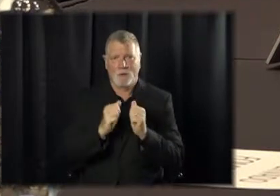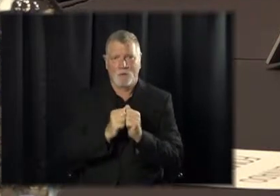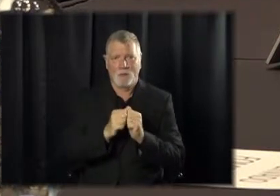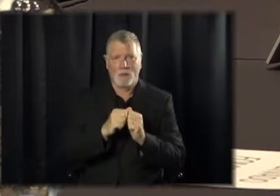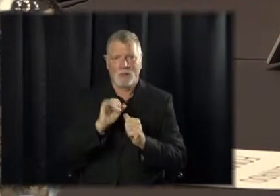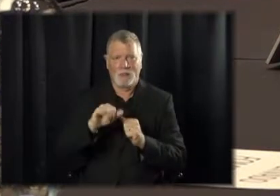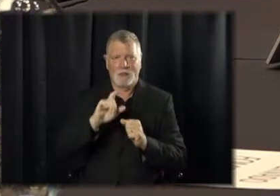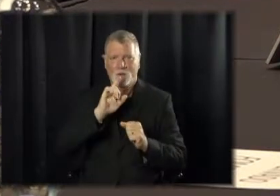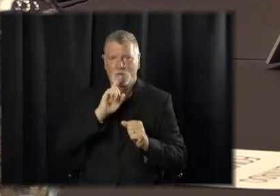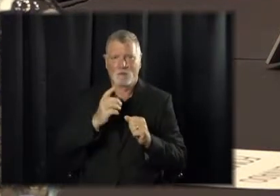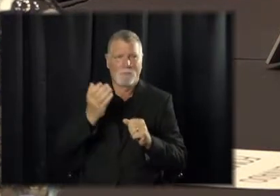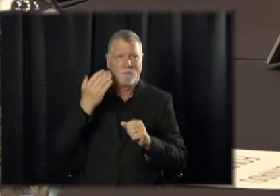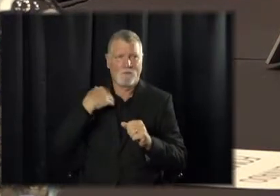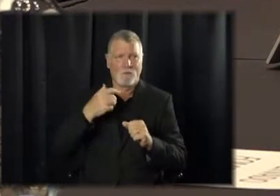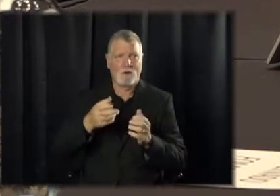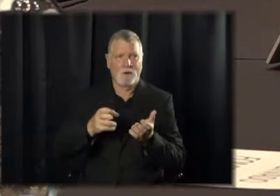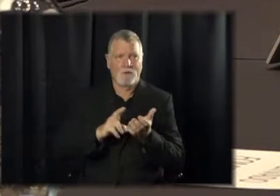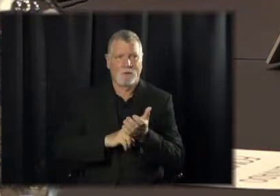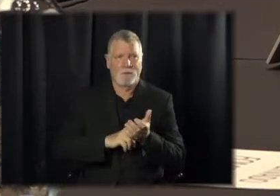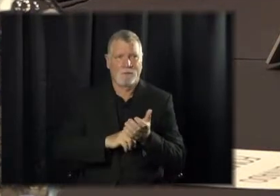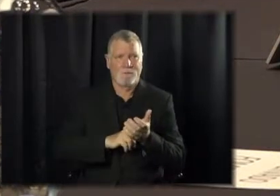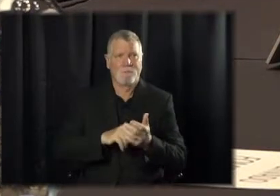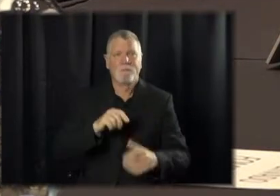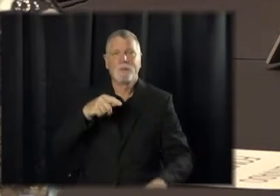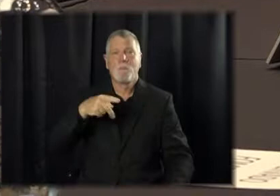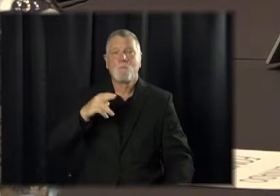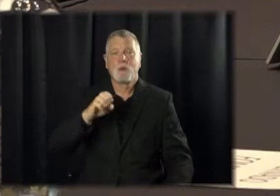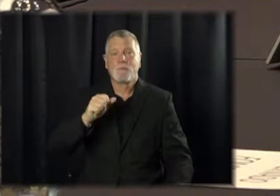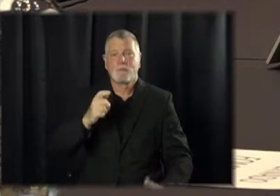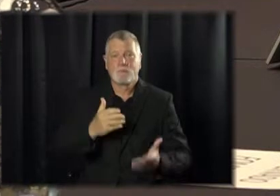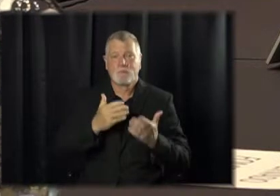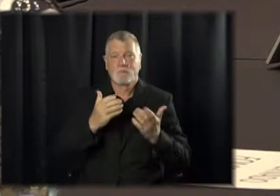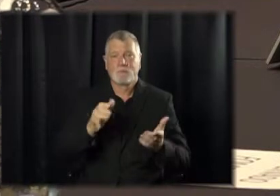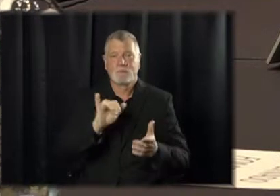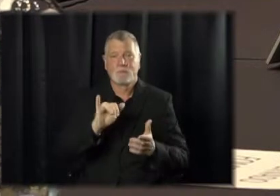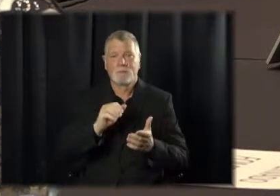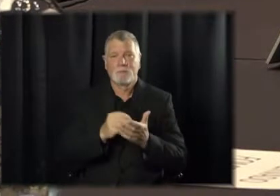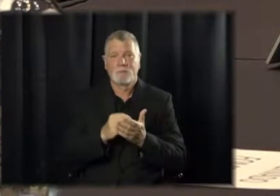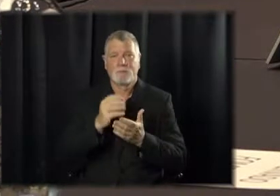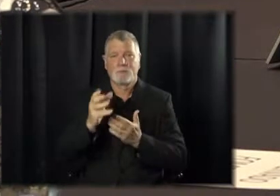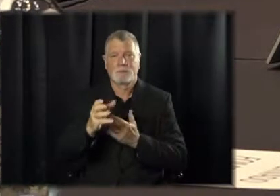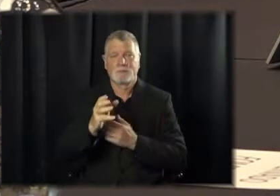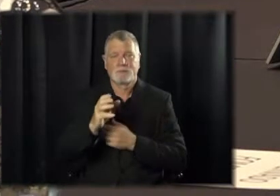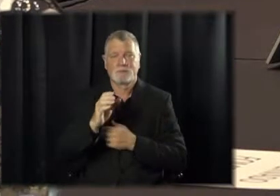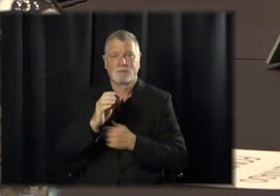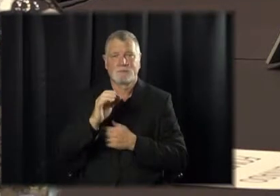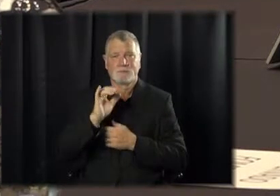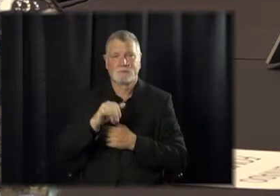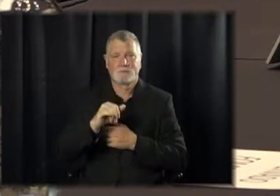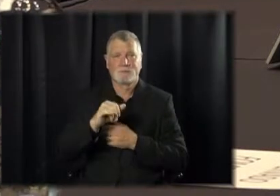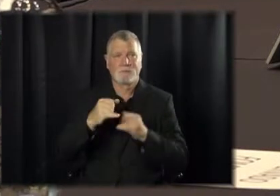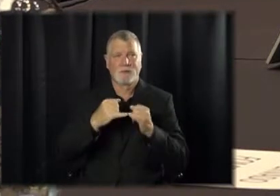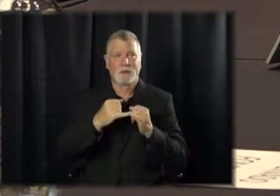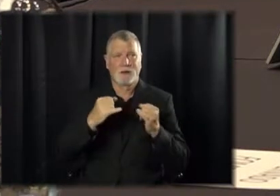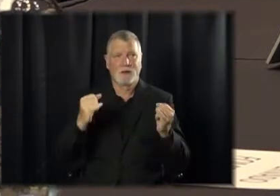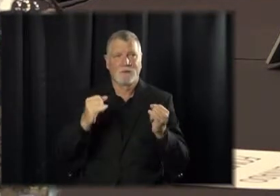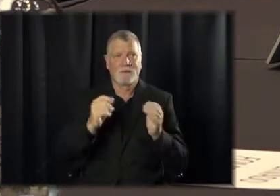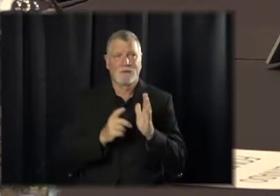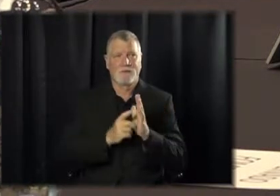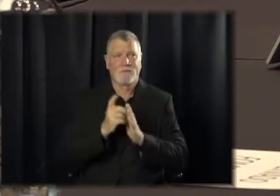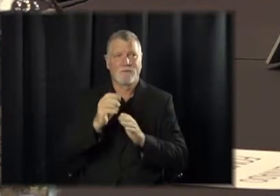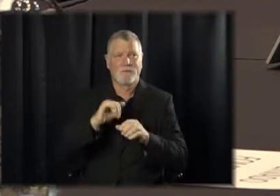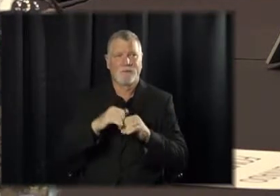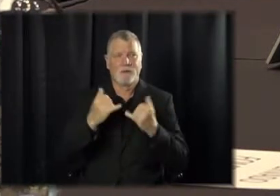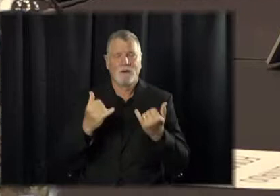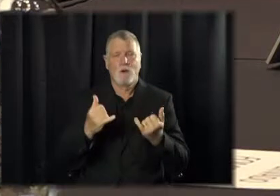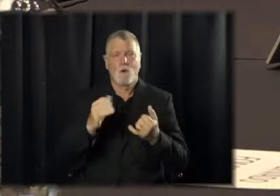terms of the original agreement. Prepa has also proposed to purchase the existing transmission line developed and